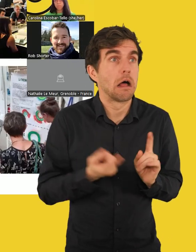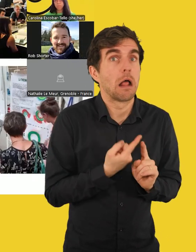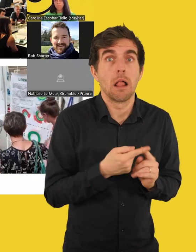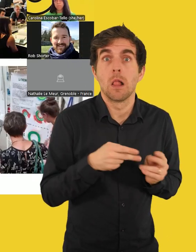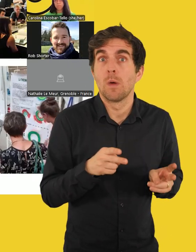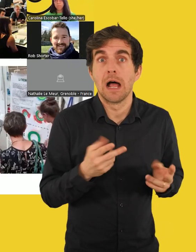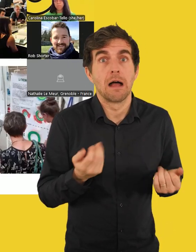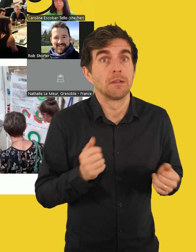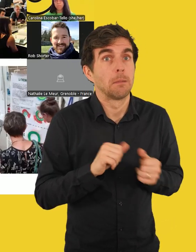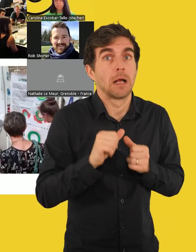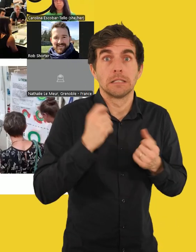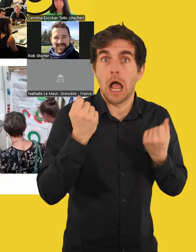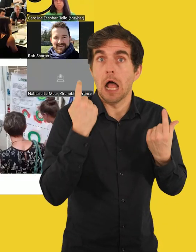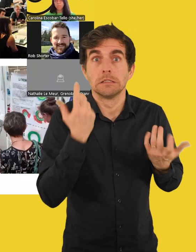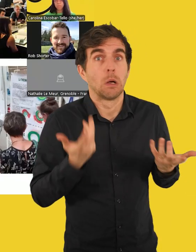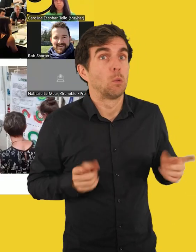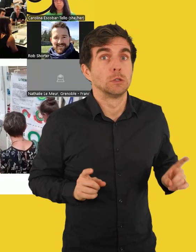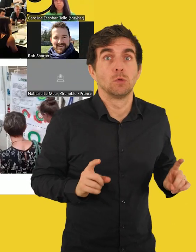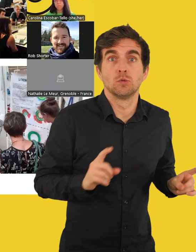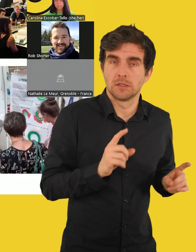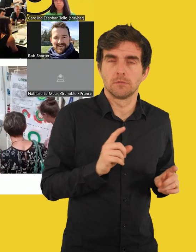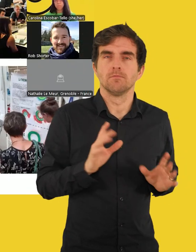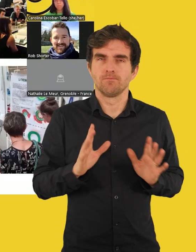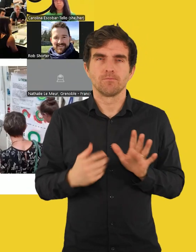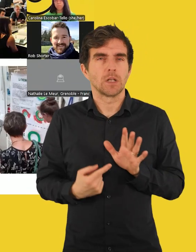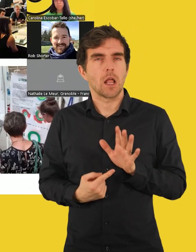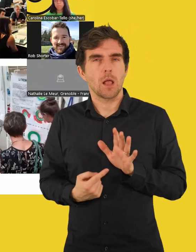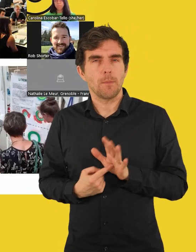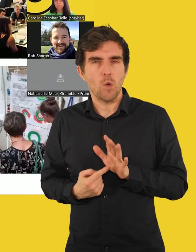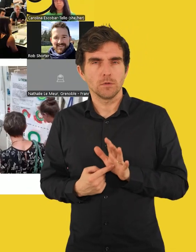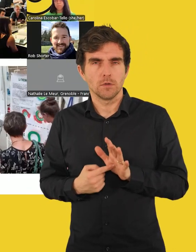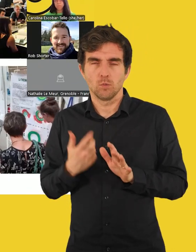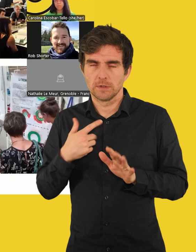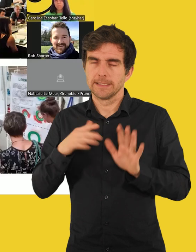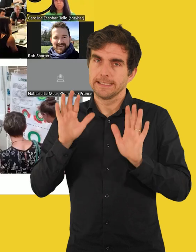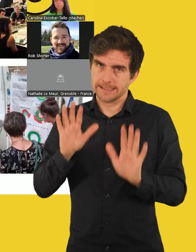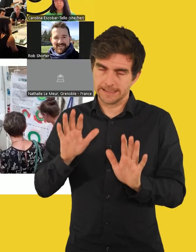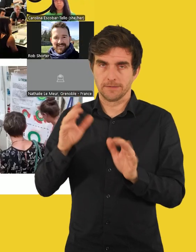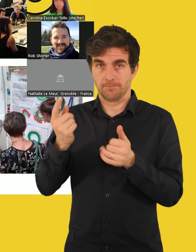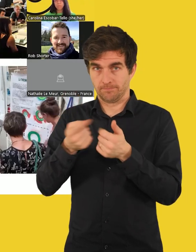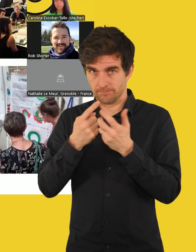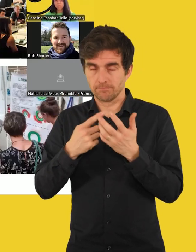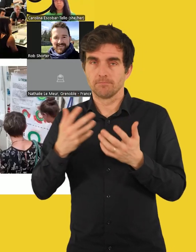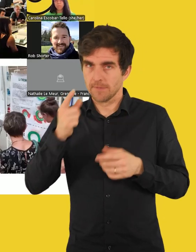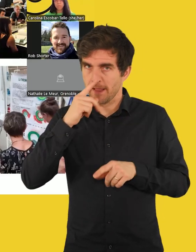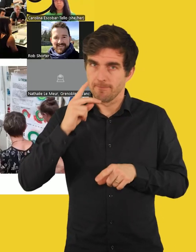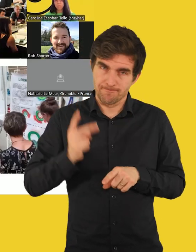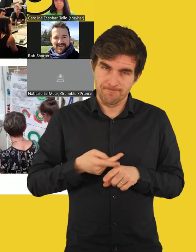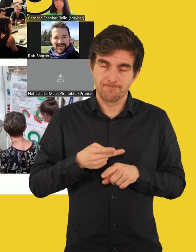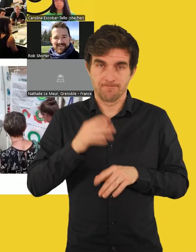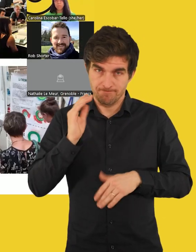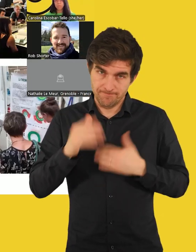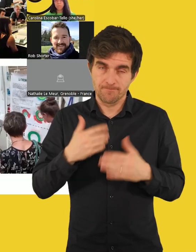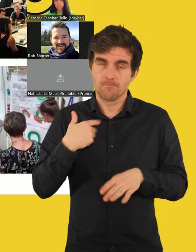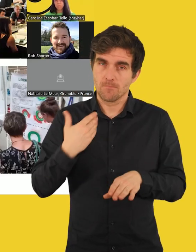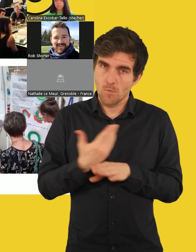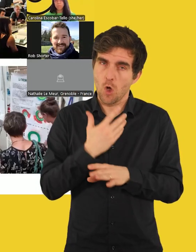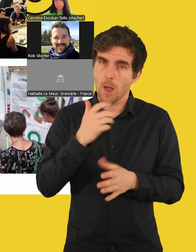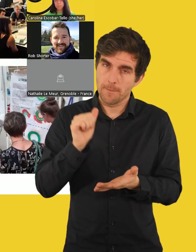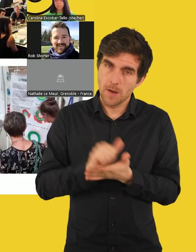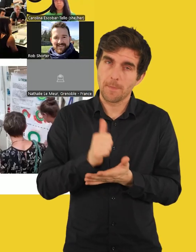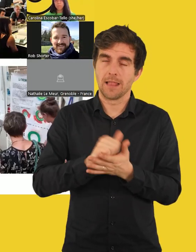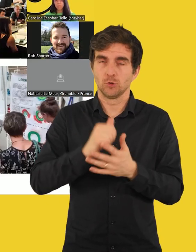alternatives, that this becomes something that is picked up and extended? And again, that really reiterates the importance of the work,